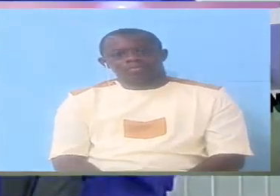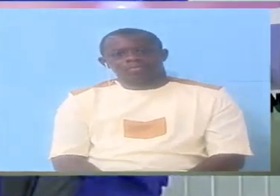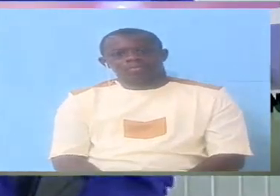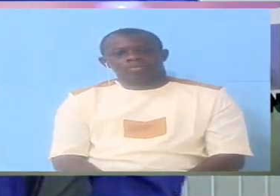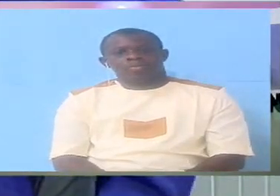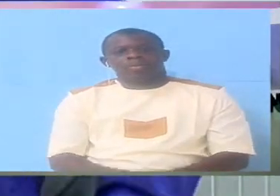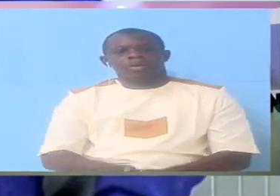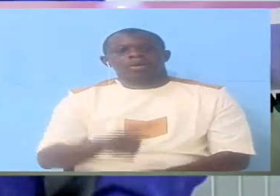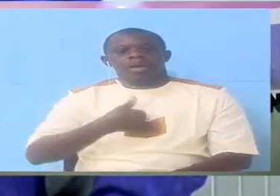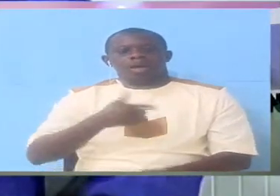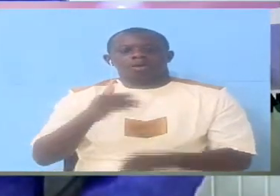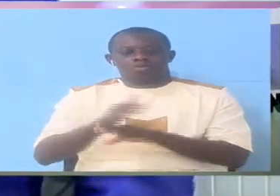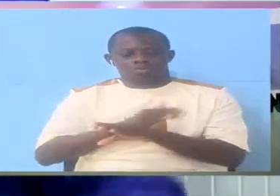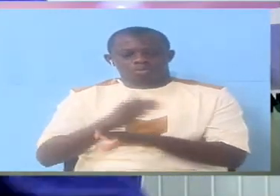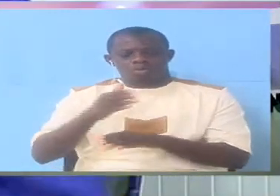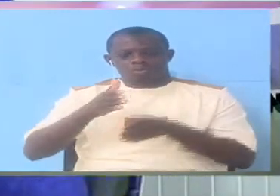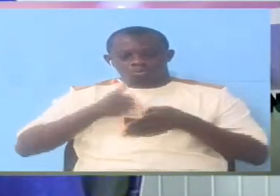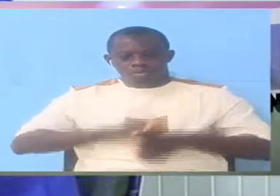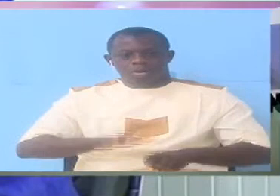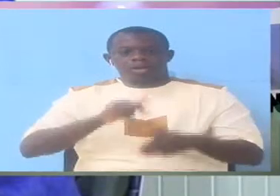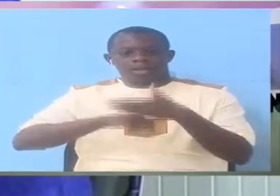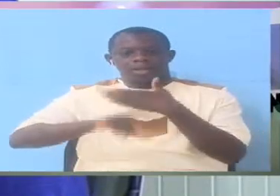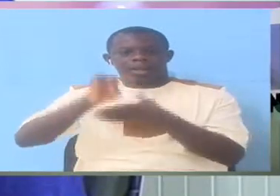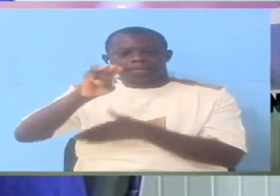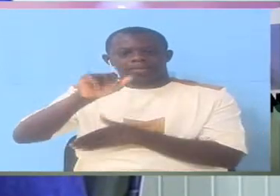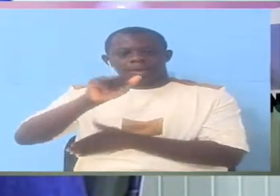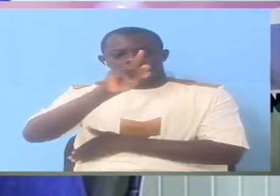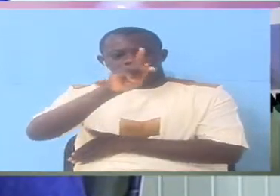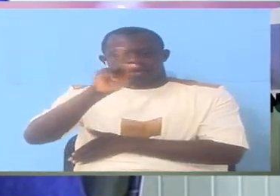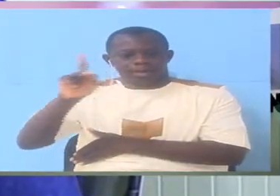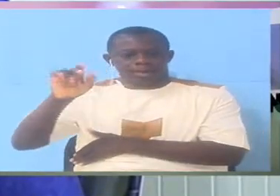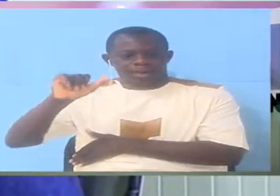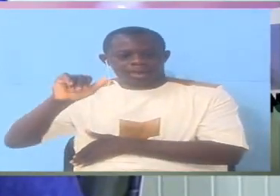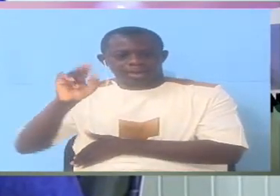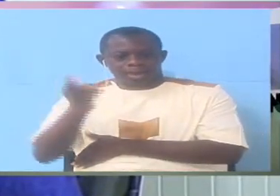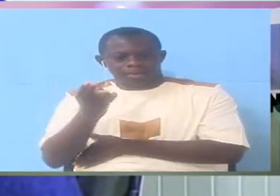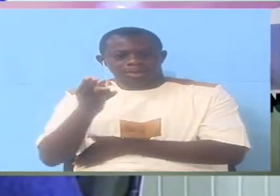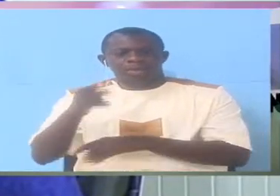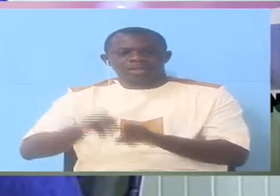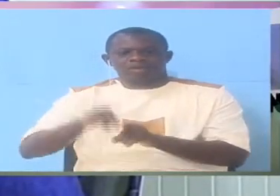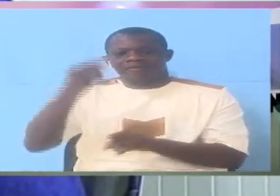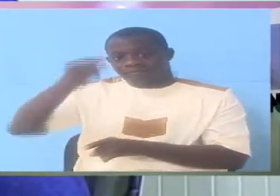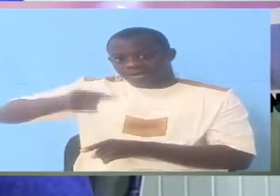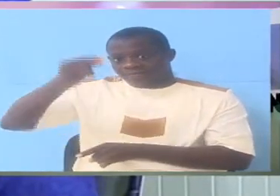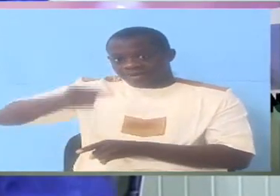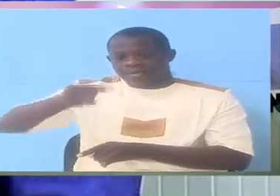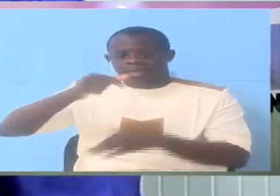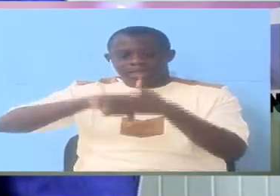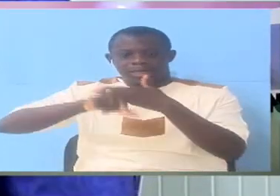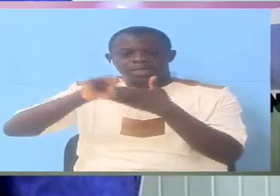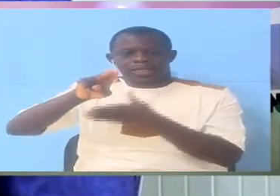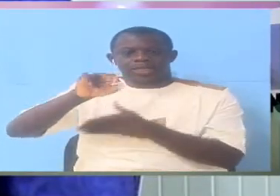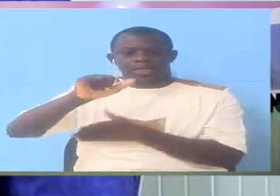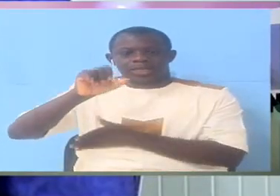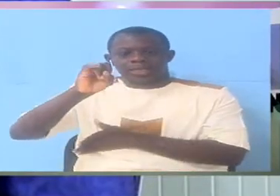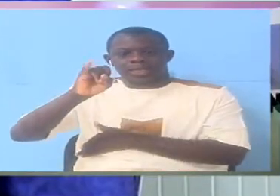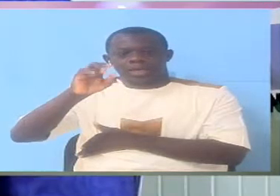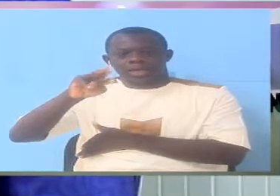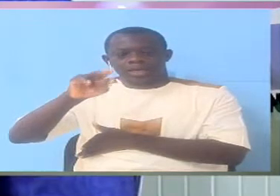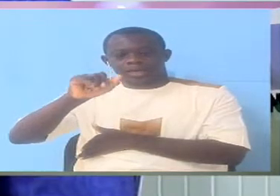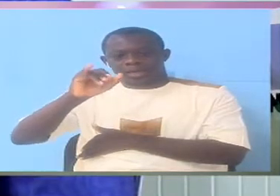Makasader village, Nyani district. I was born in 1971. Makasader village in Nyani